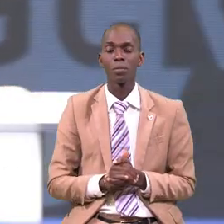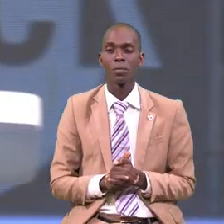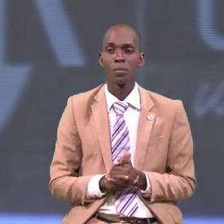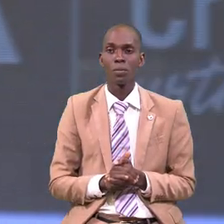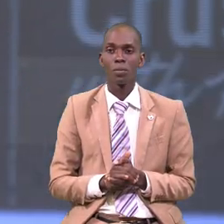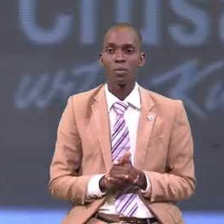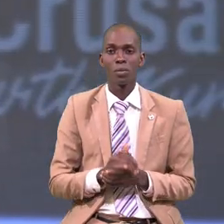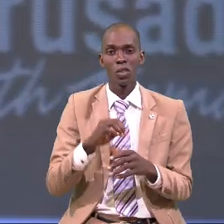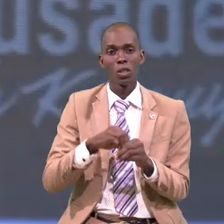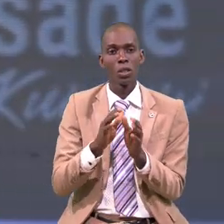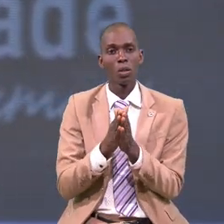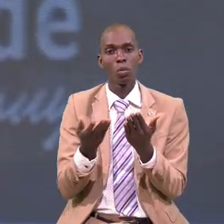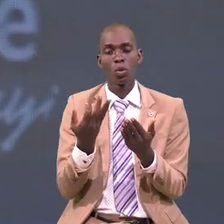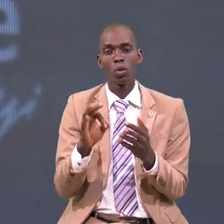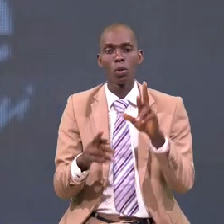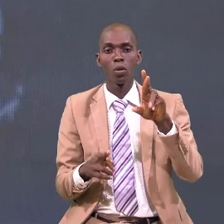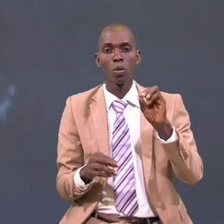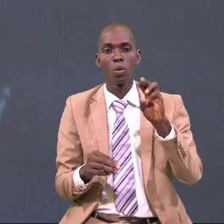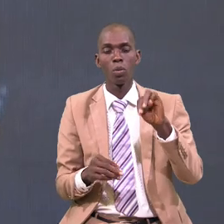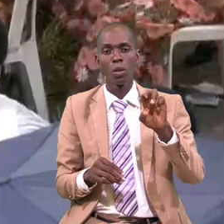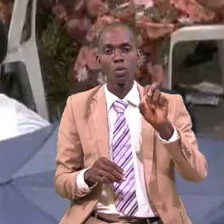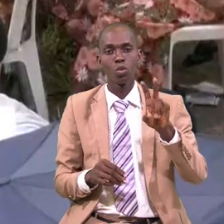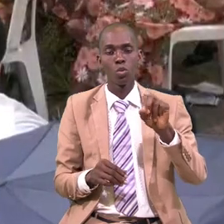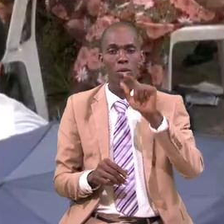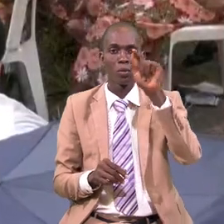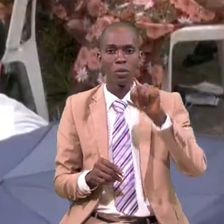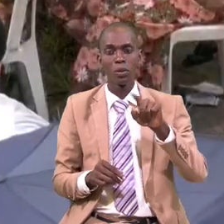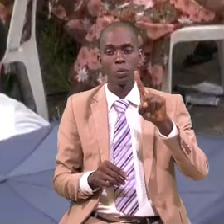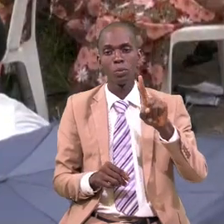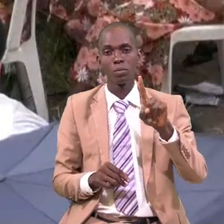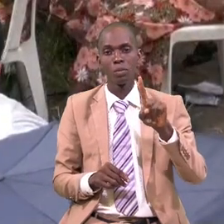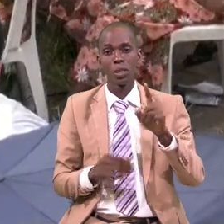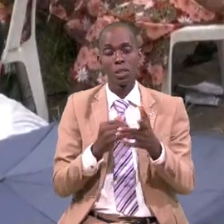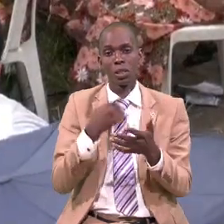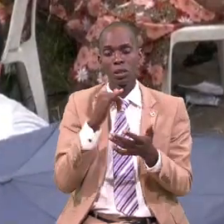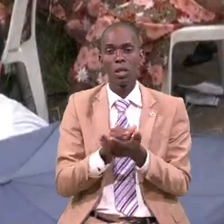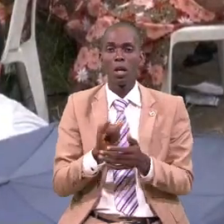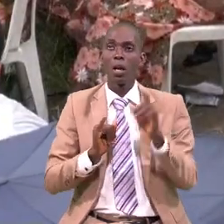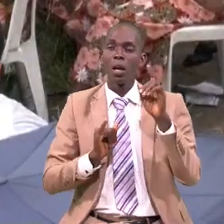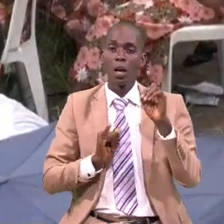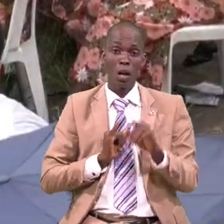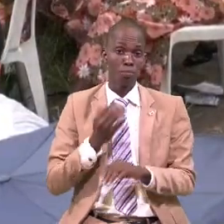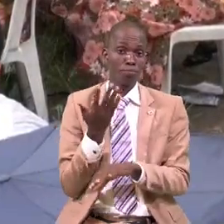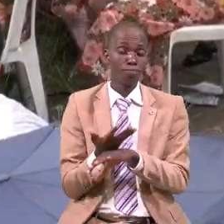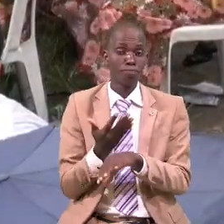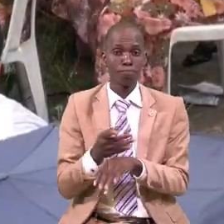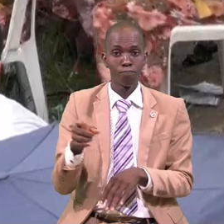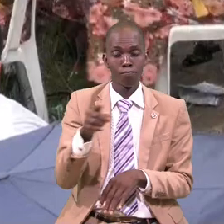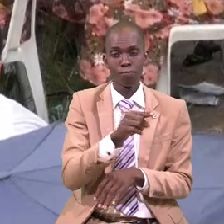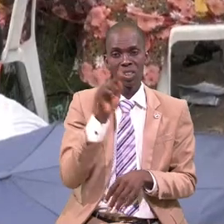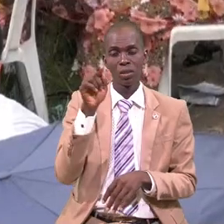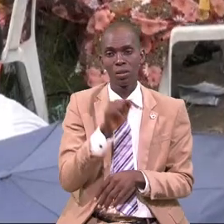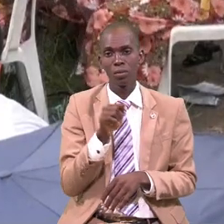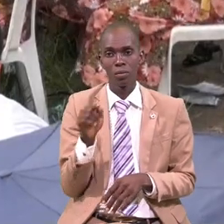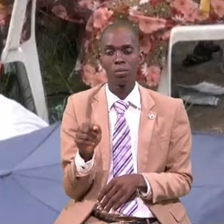In Romans chapter 12 verse 1, it says, I beseech you therefore,